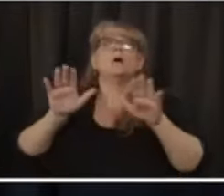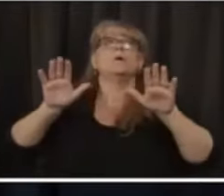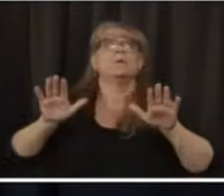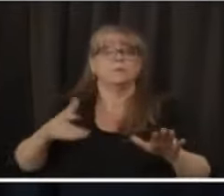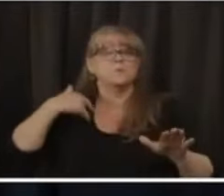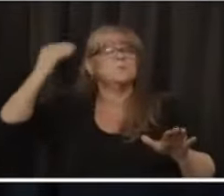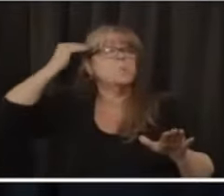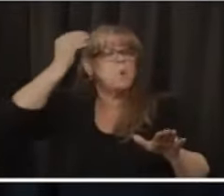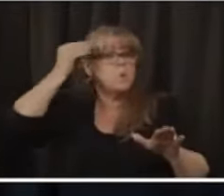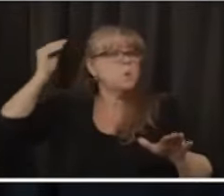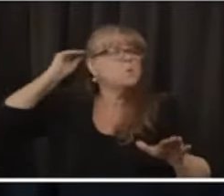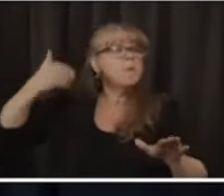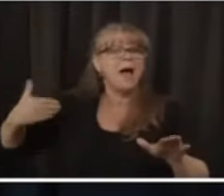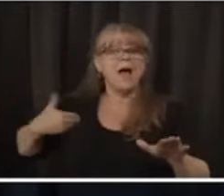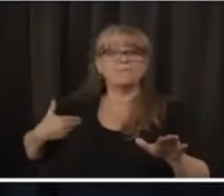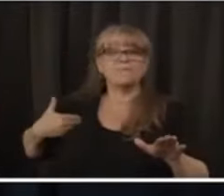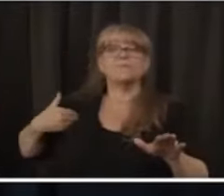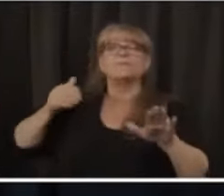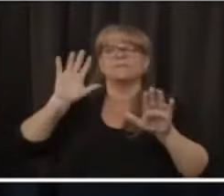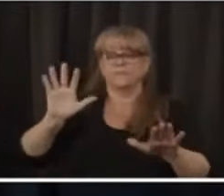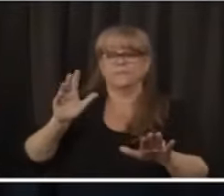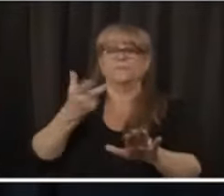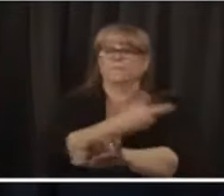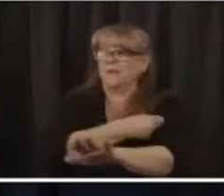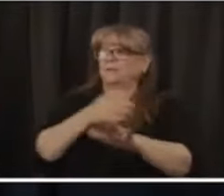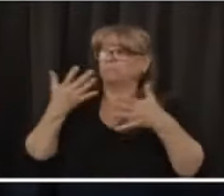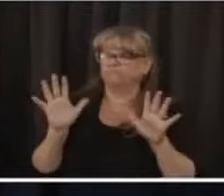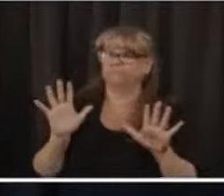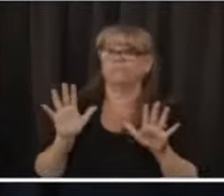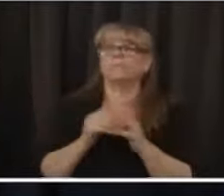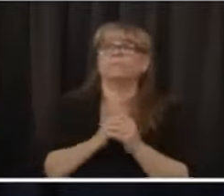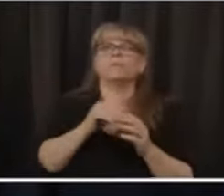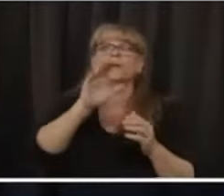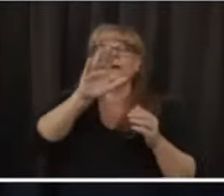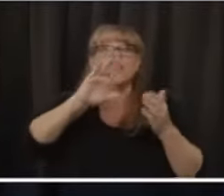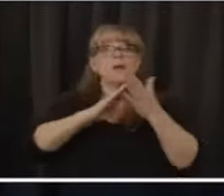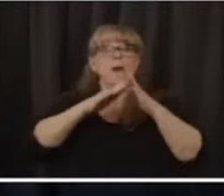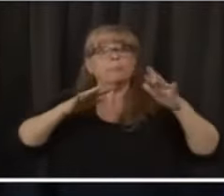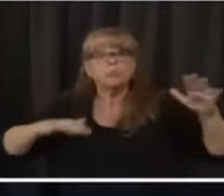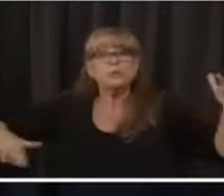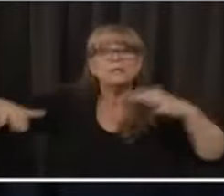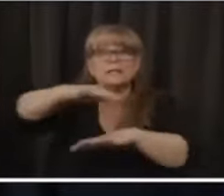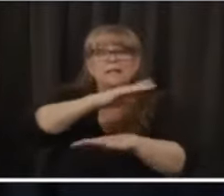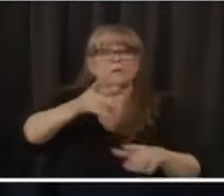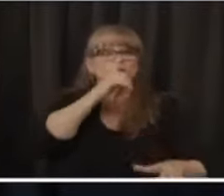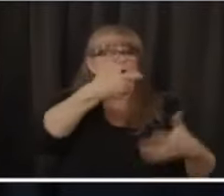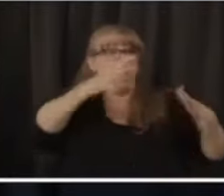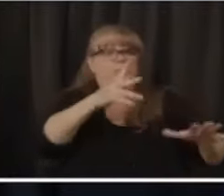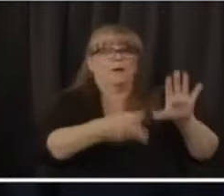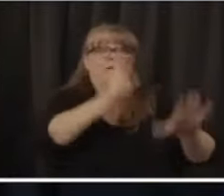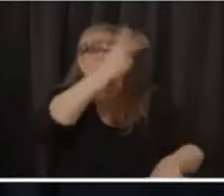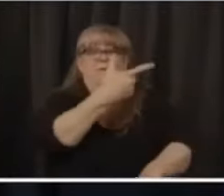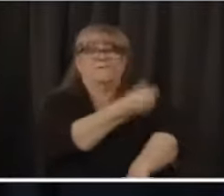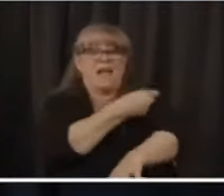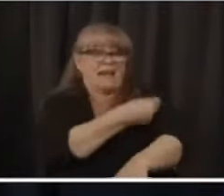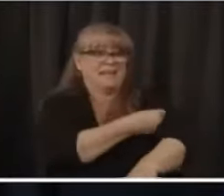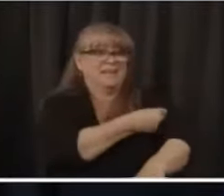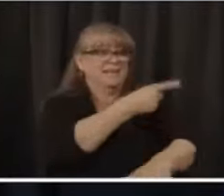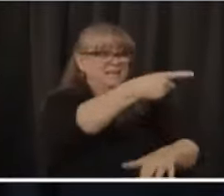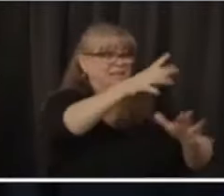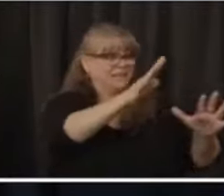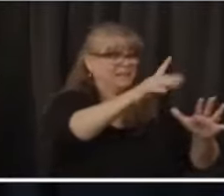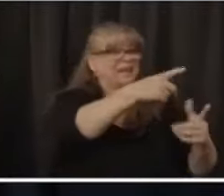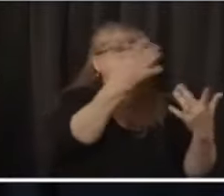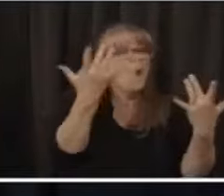day. And in our communities with higher vaccination rates, the number of COVID cases are dropping and are lower than areas of our state with